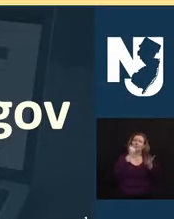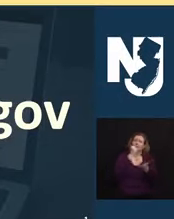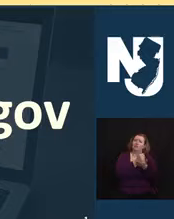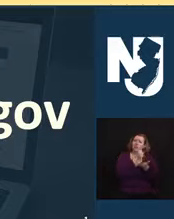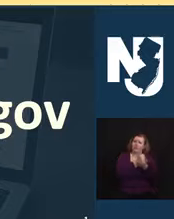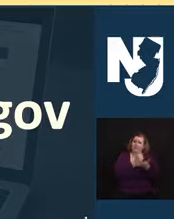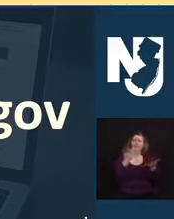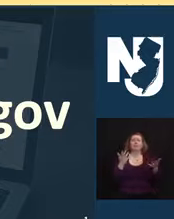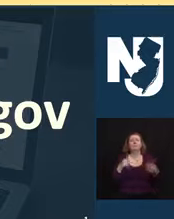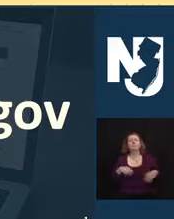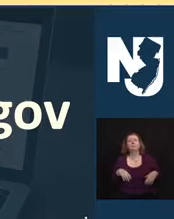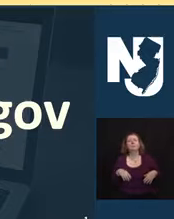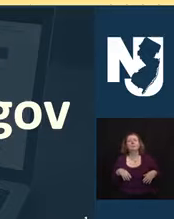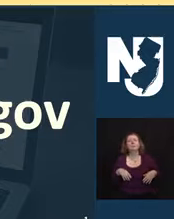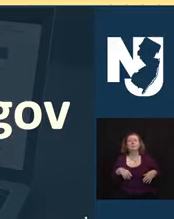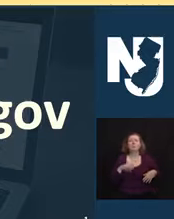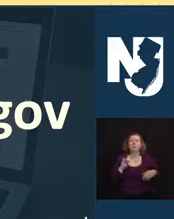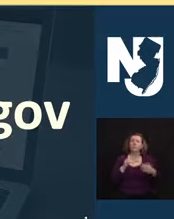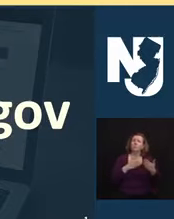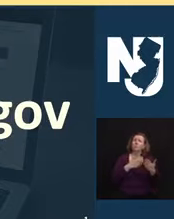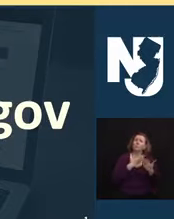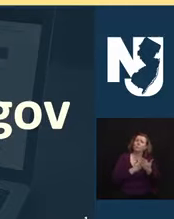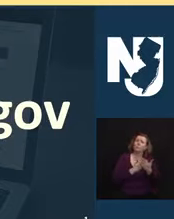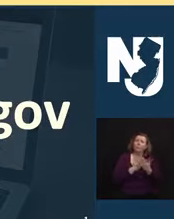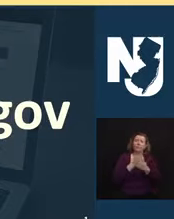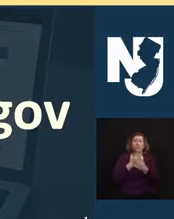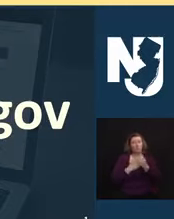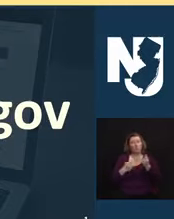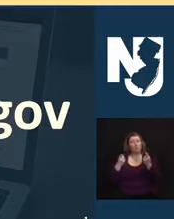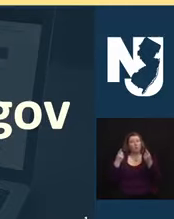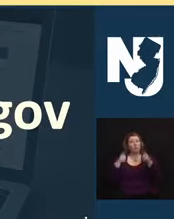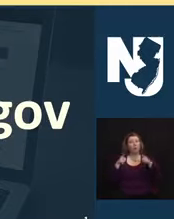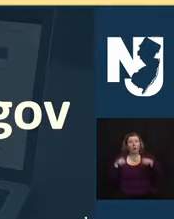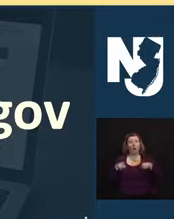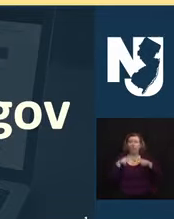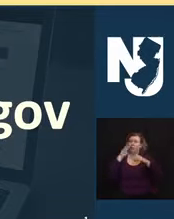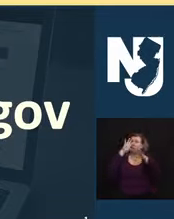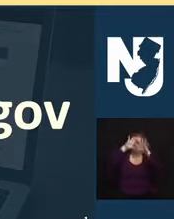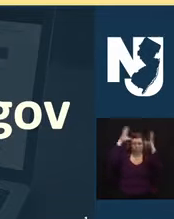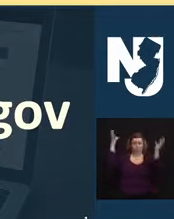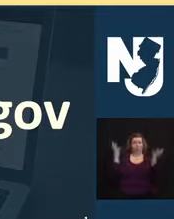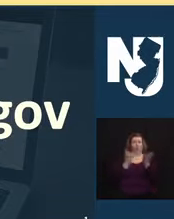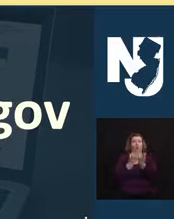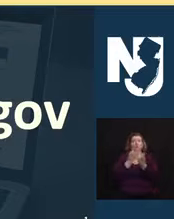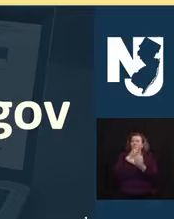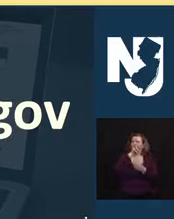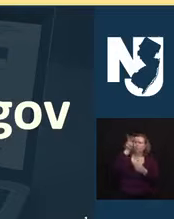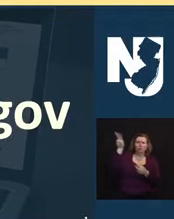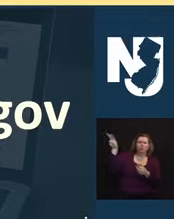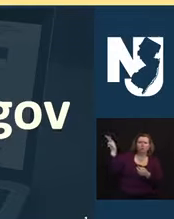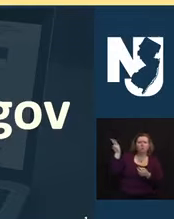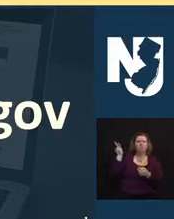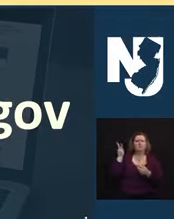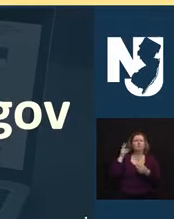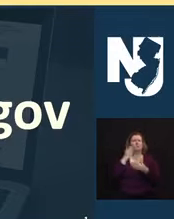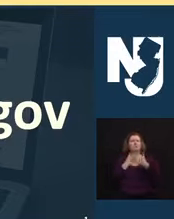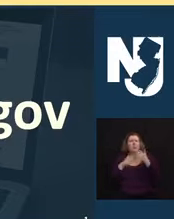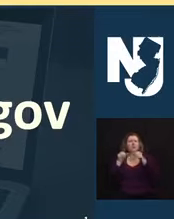of our on-the-ground realities. If you look around the world right now, there are some places which are facing those